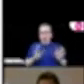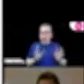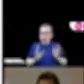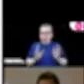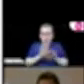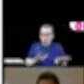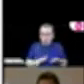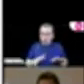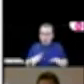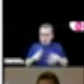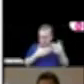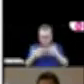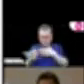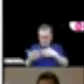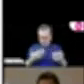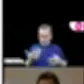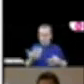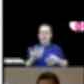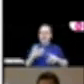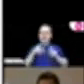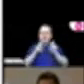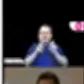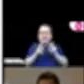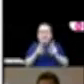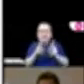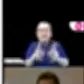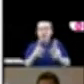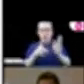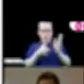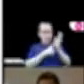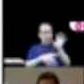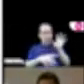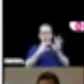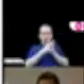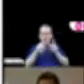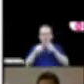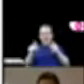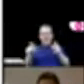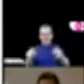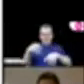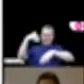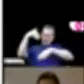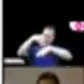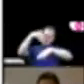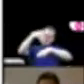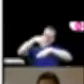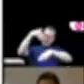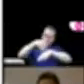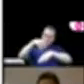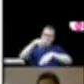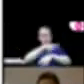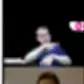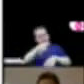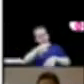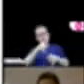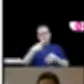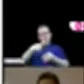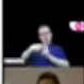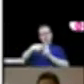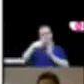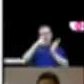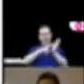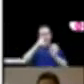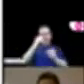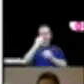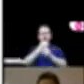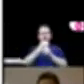but whatever it affects them, whatever the laws that they put for them affects the LGBT asylum seekers. And those are the